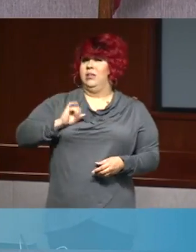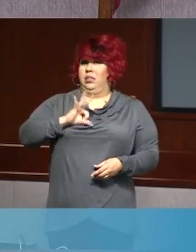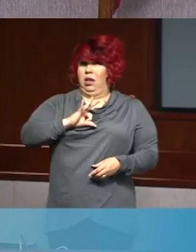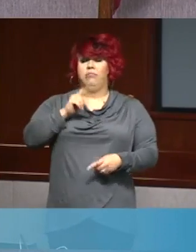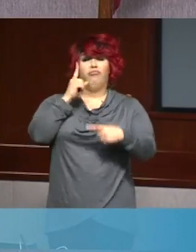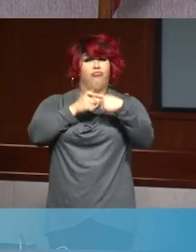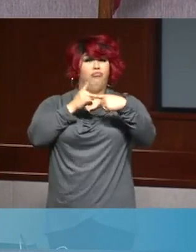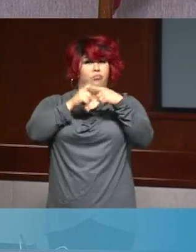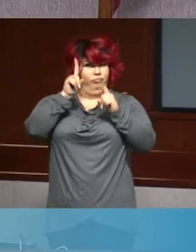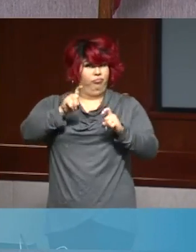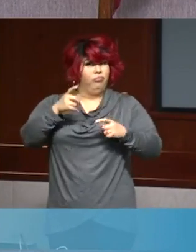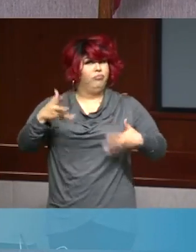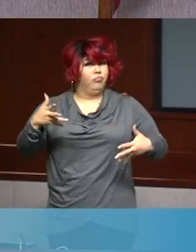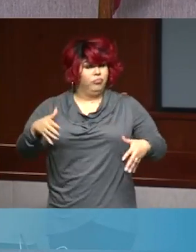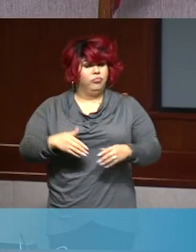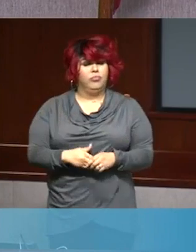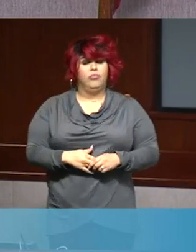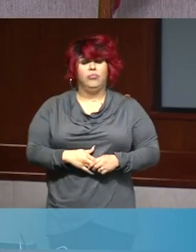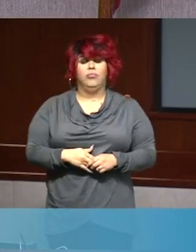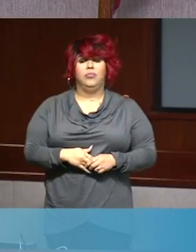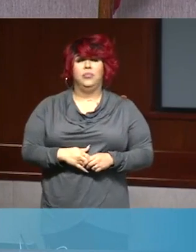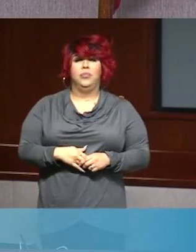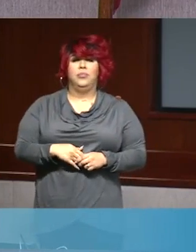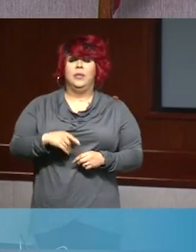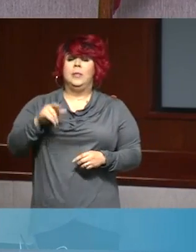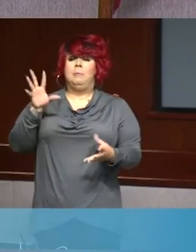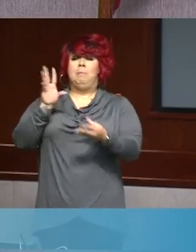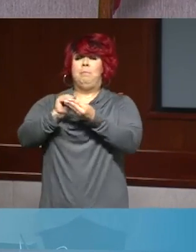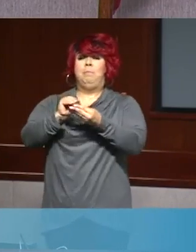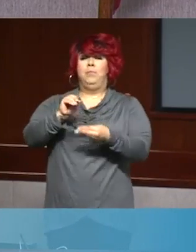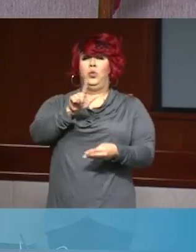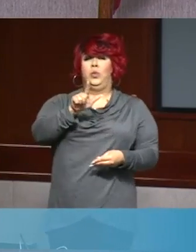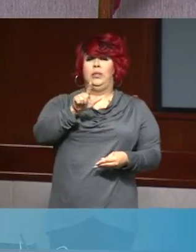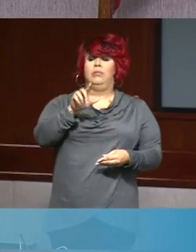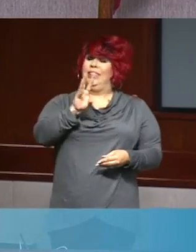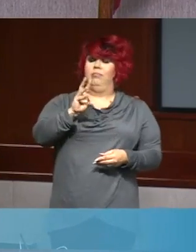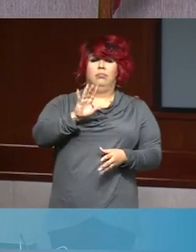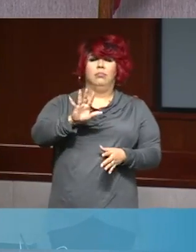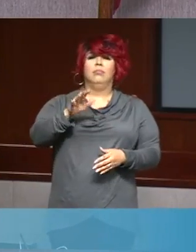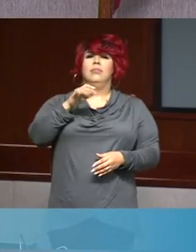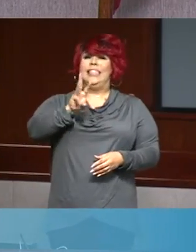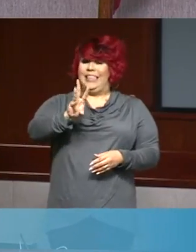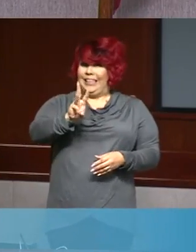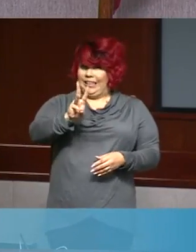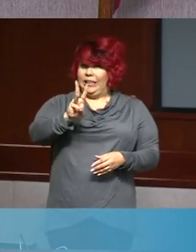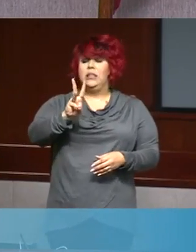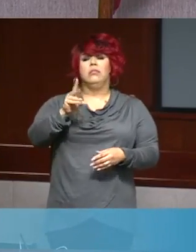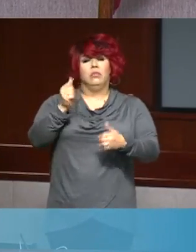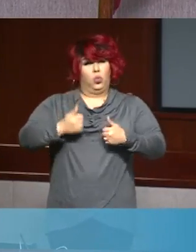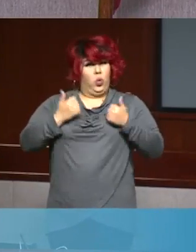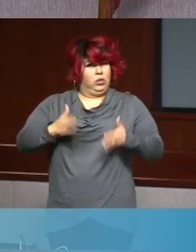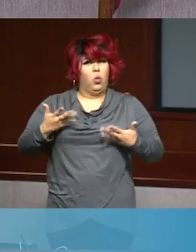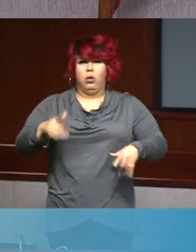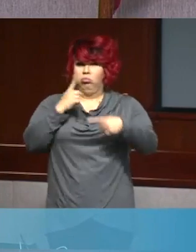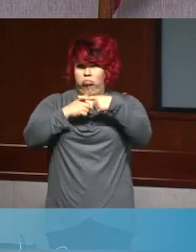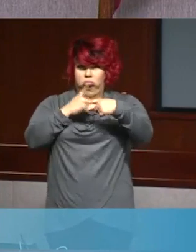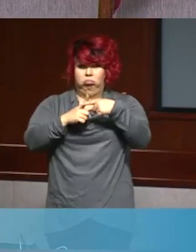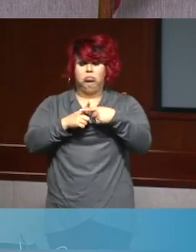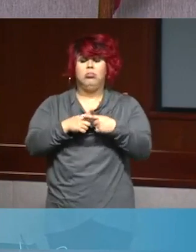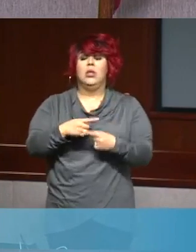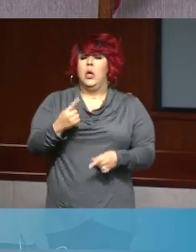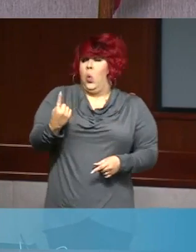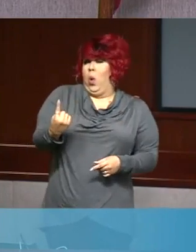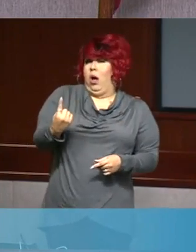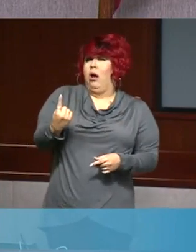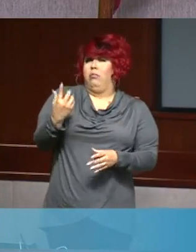have tested positive for COVID-19, a total of 6 cumulative residents that have tested positive for COVID-19, and they have experienced